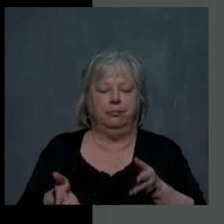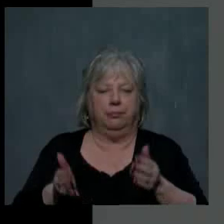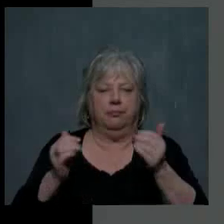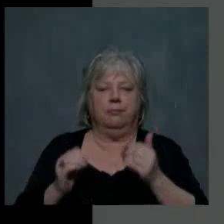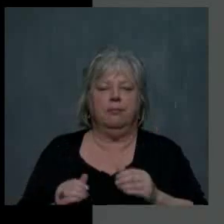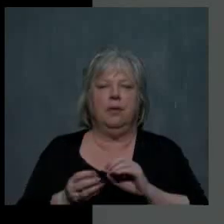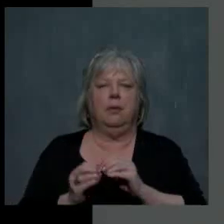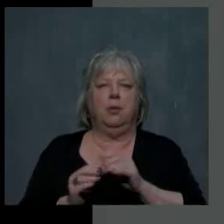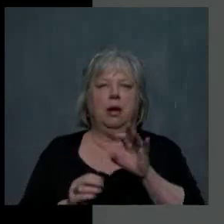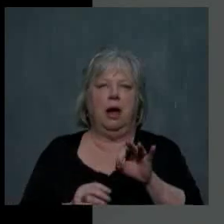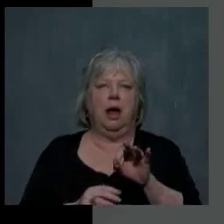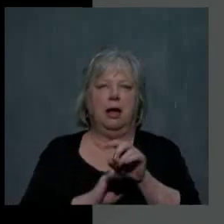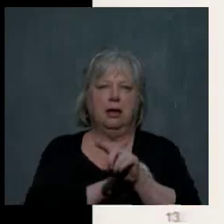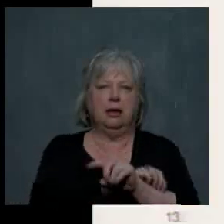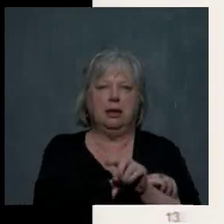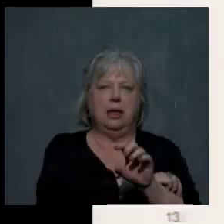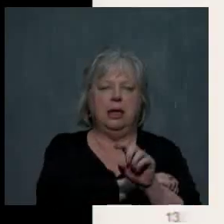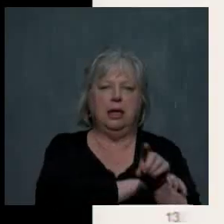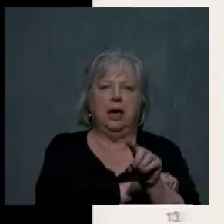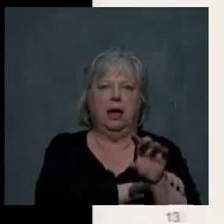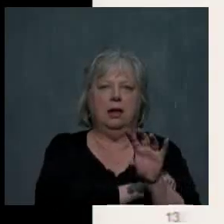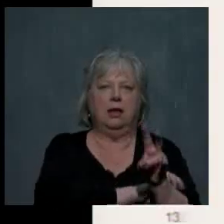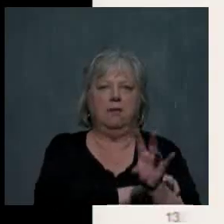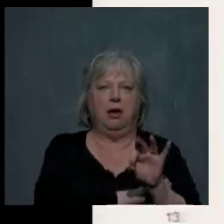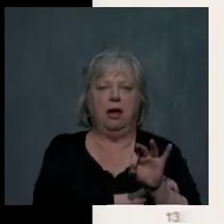number 9, file number